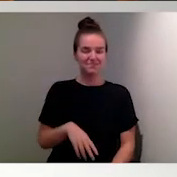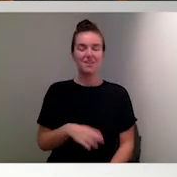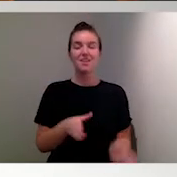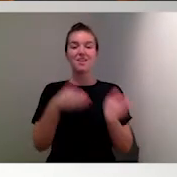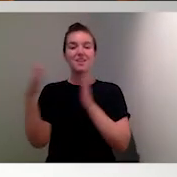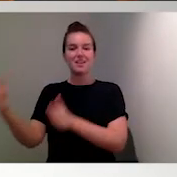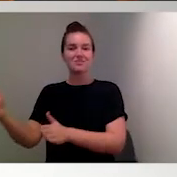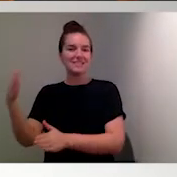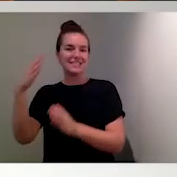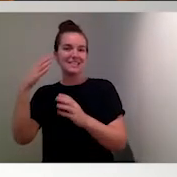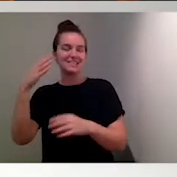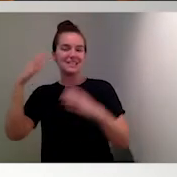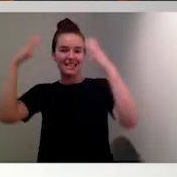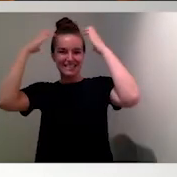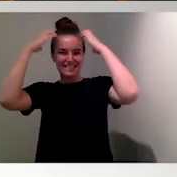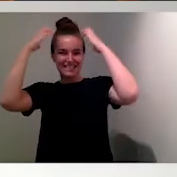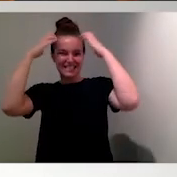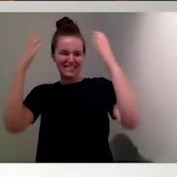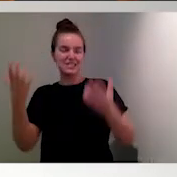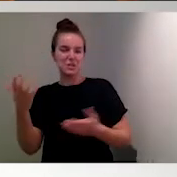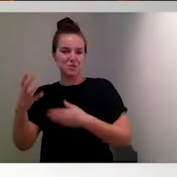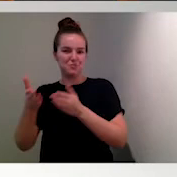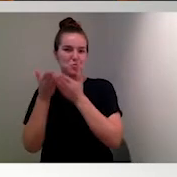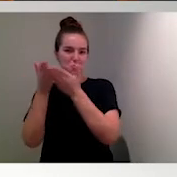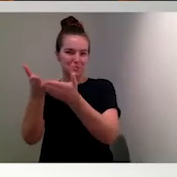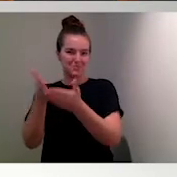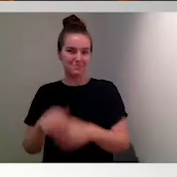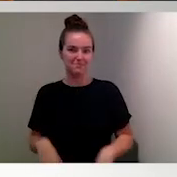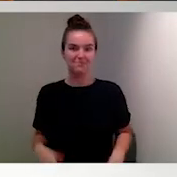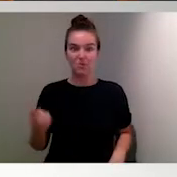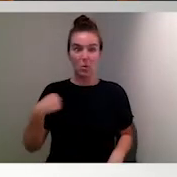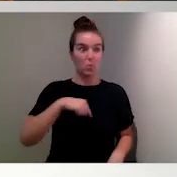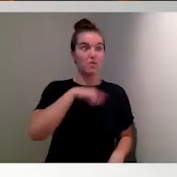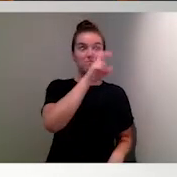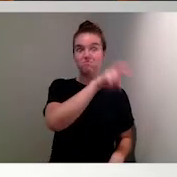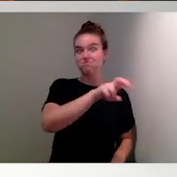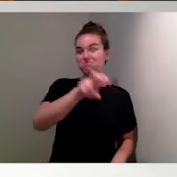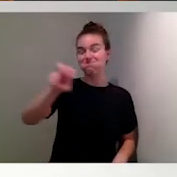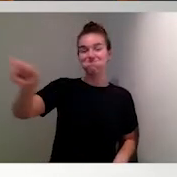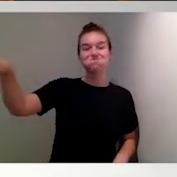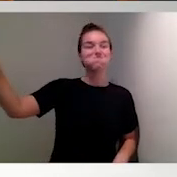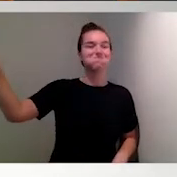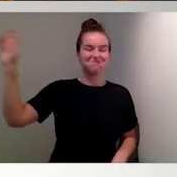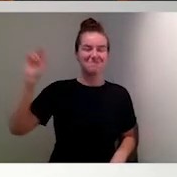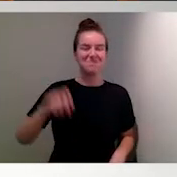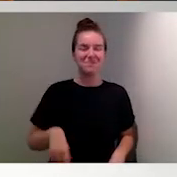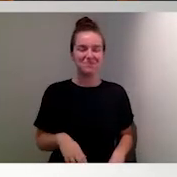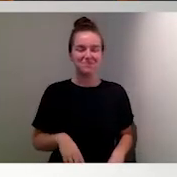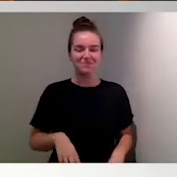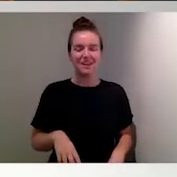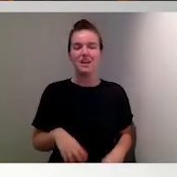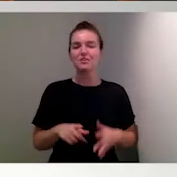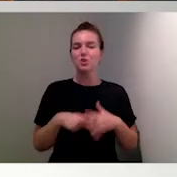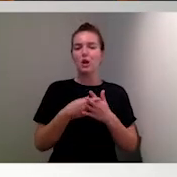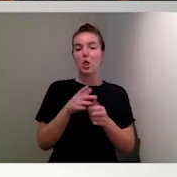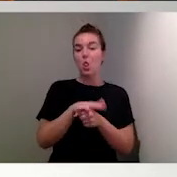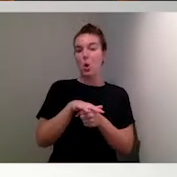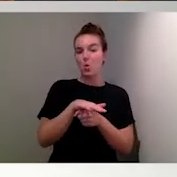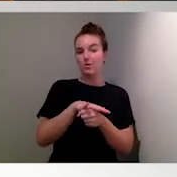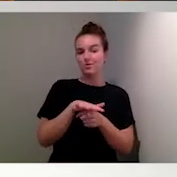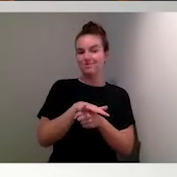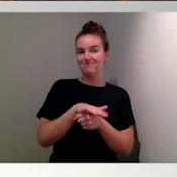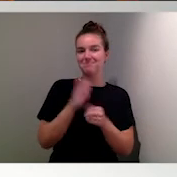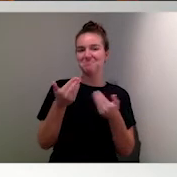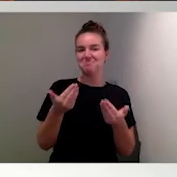kind of gone all over the place, and starting local, let's talk about Disney a little bit. Everybody